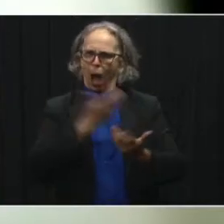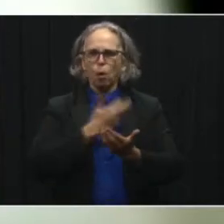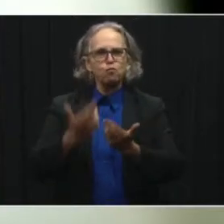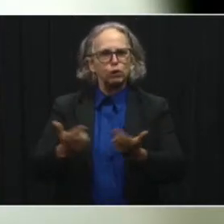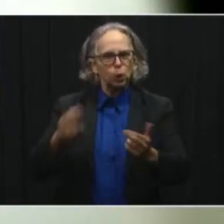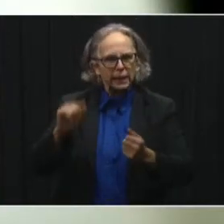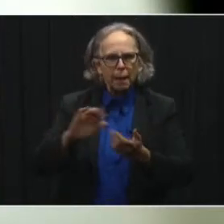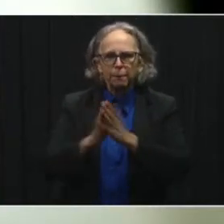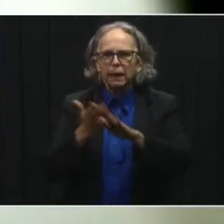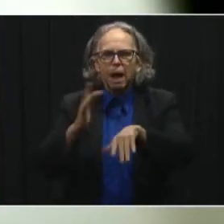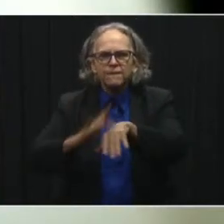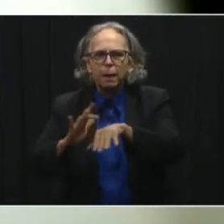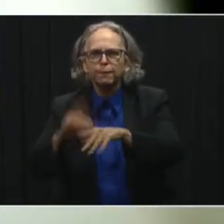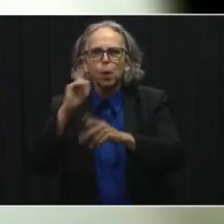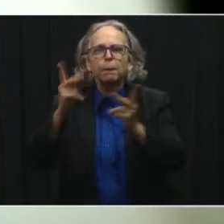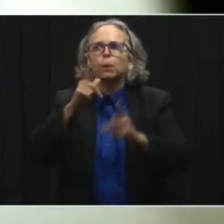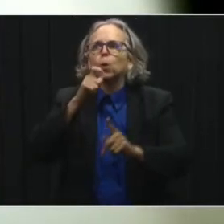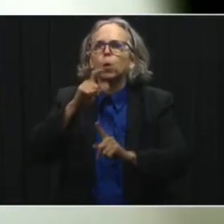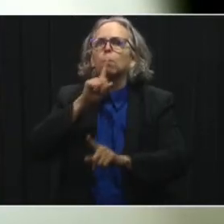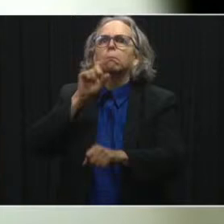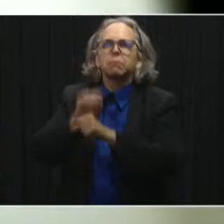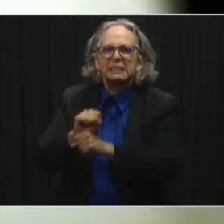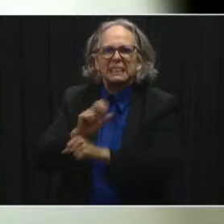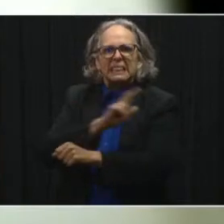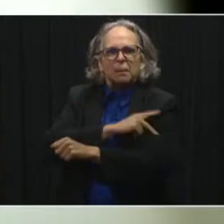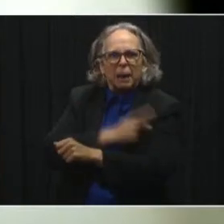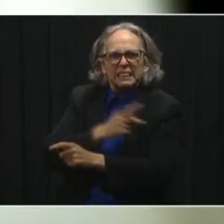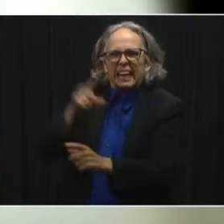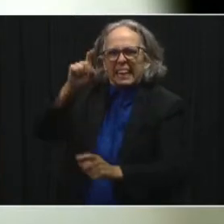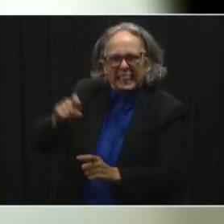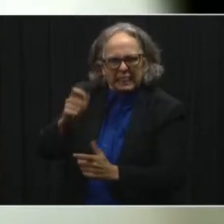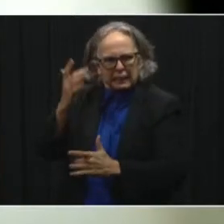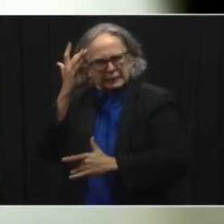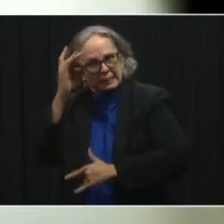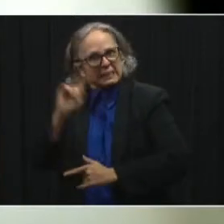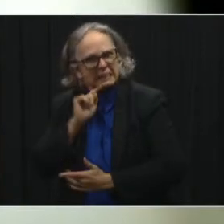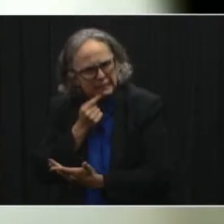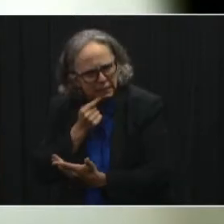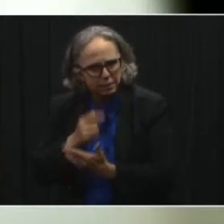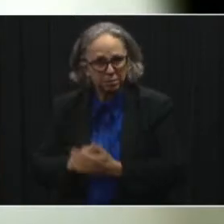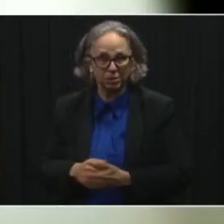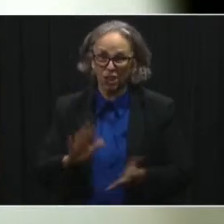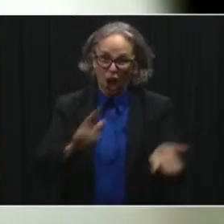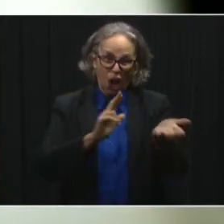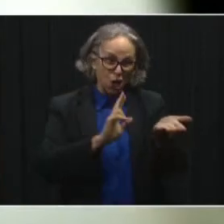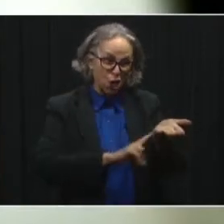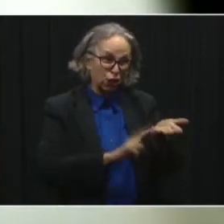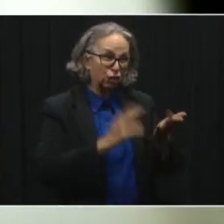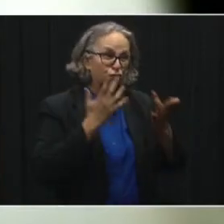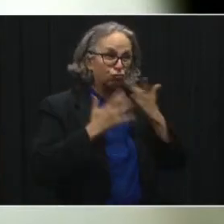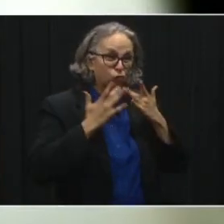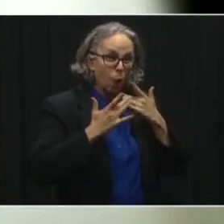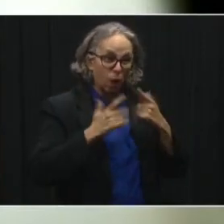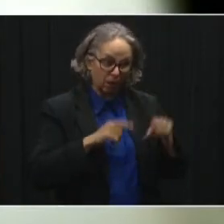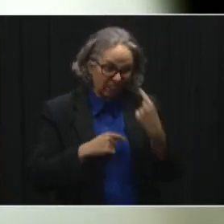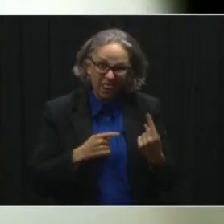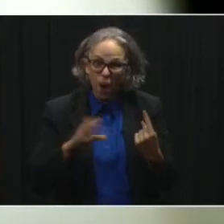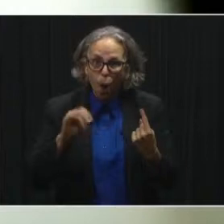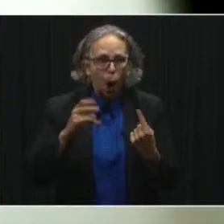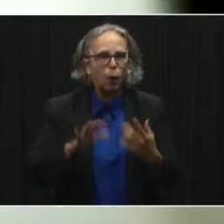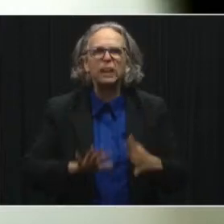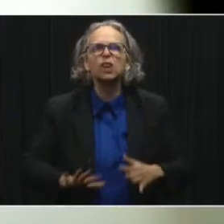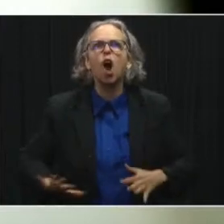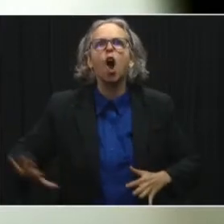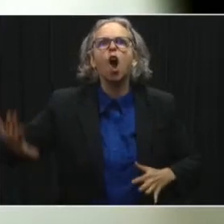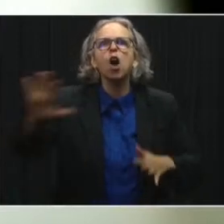nursing shortages that we have nationwide, not just in the state of Ohio. Because what we're doing currently to our nurses